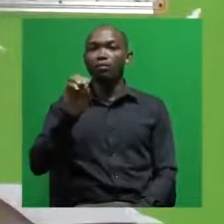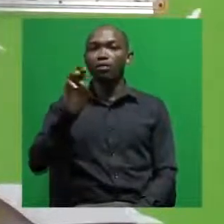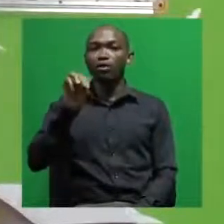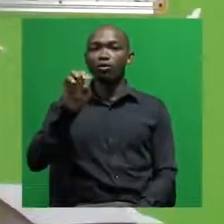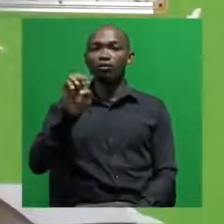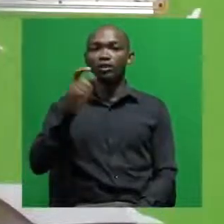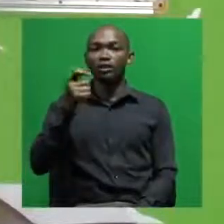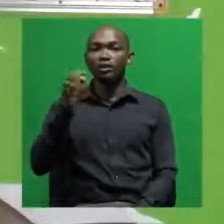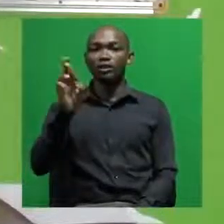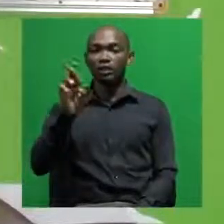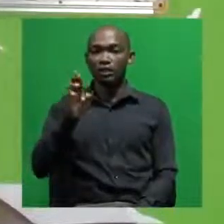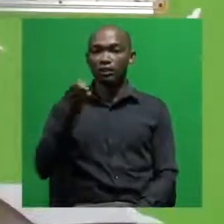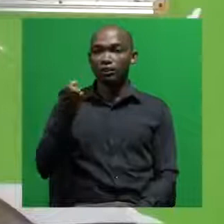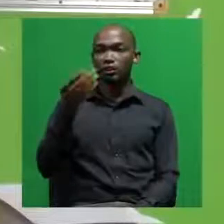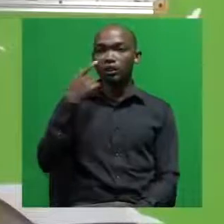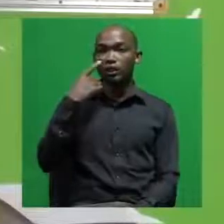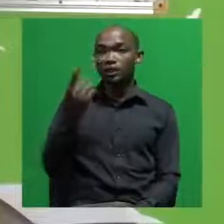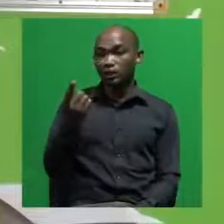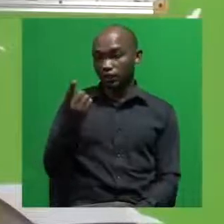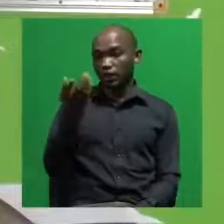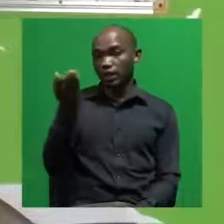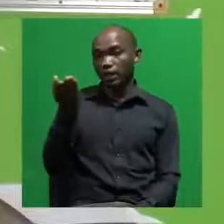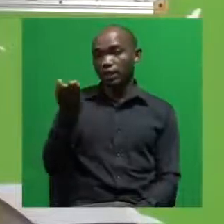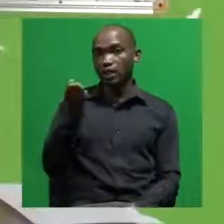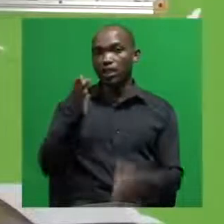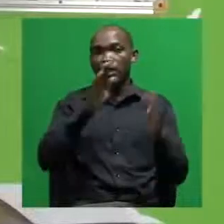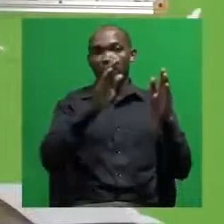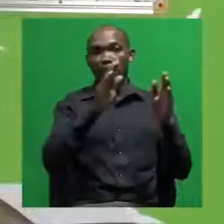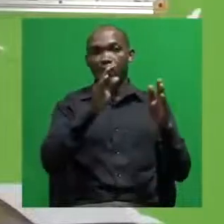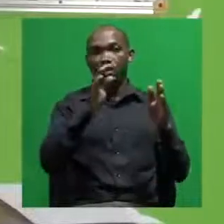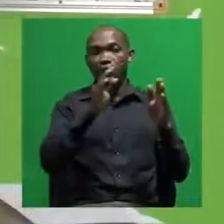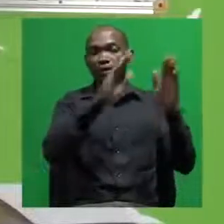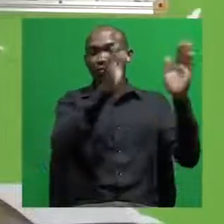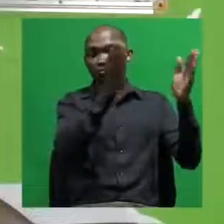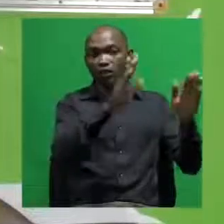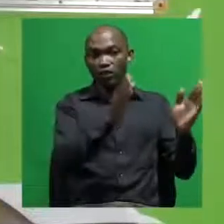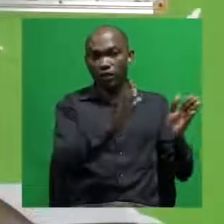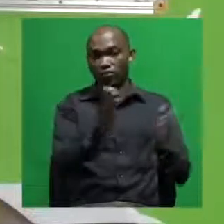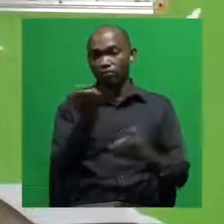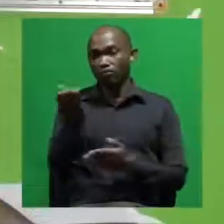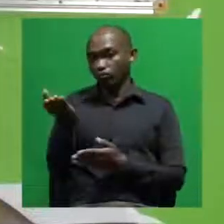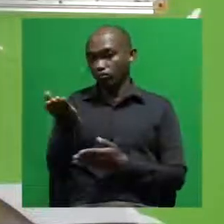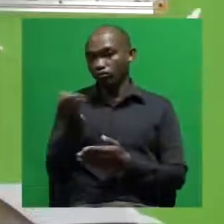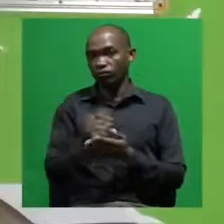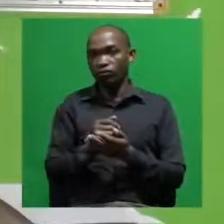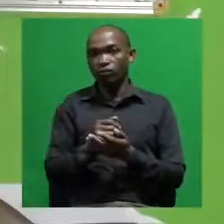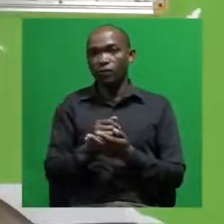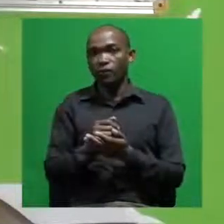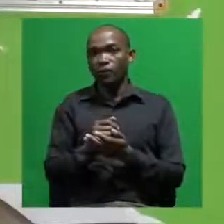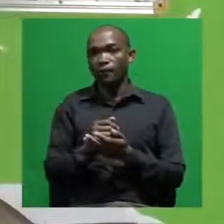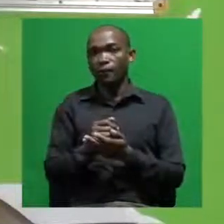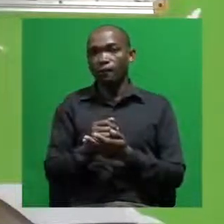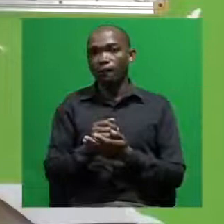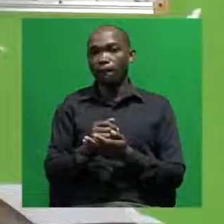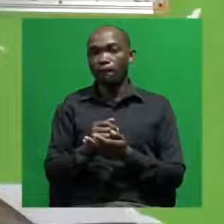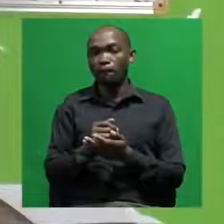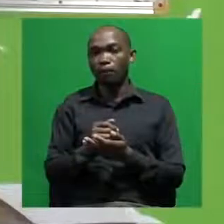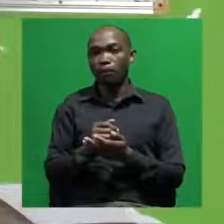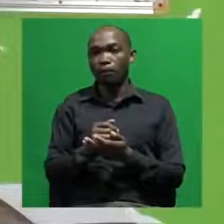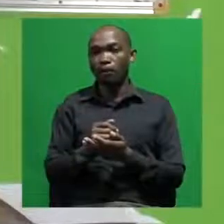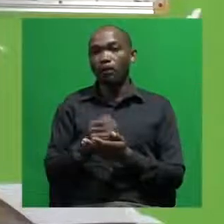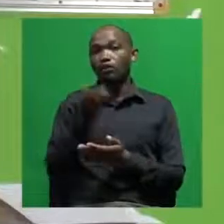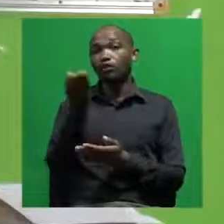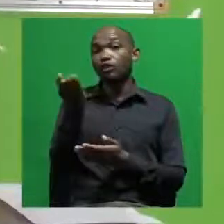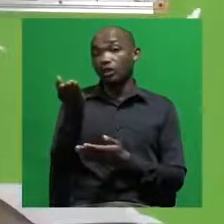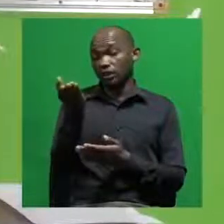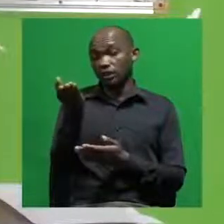Let us see to that diagram there on the board. Here, this is the